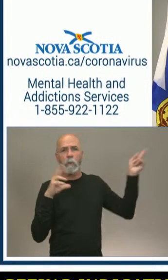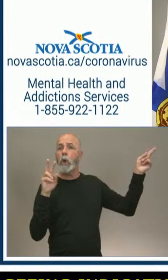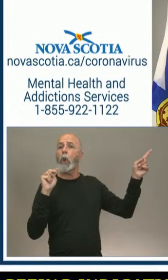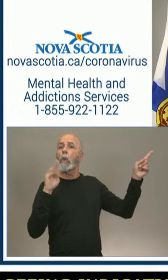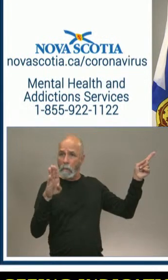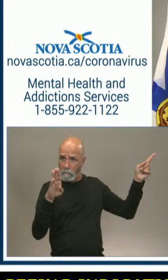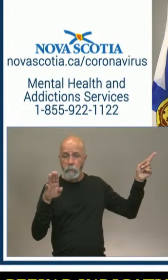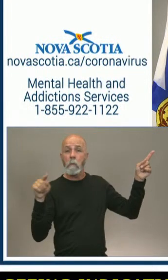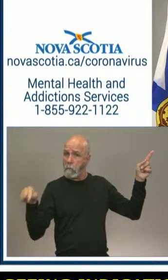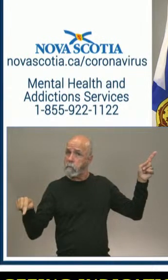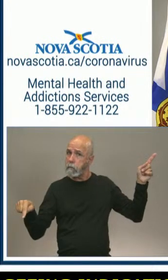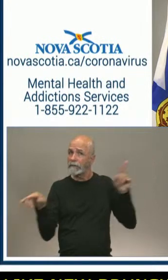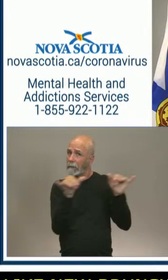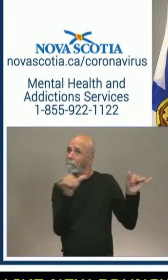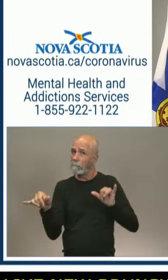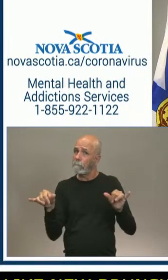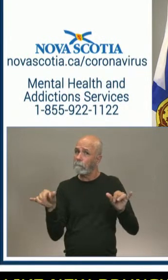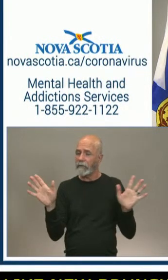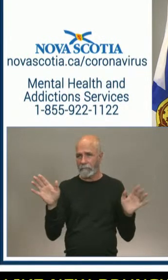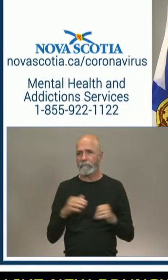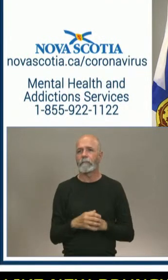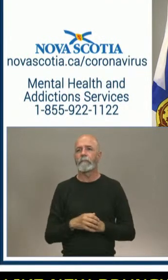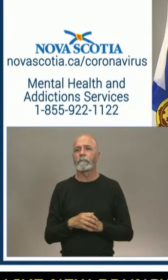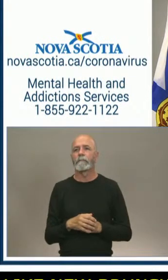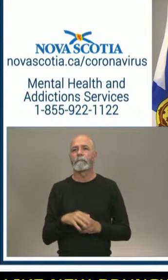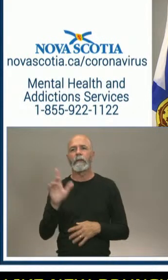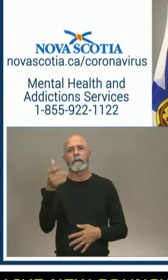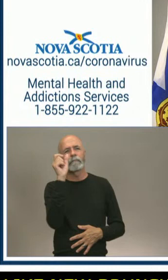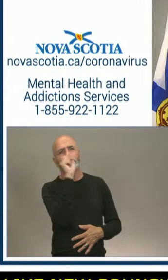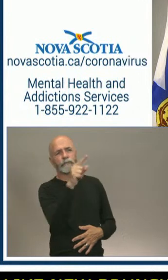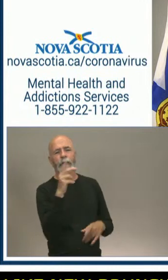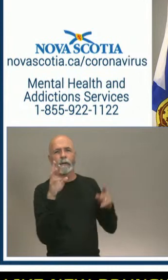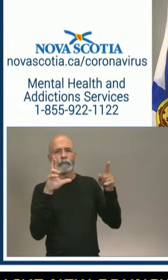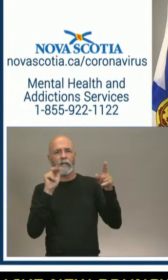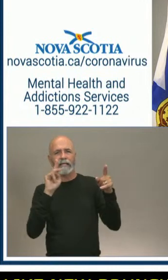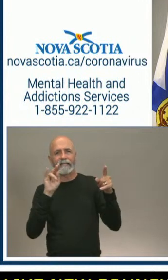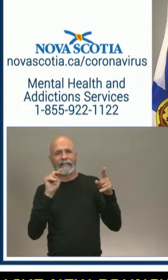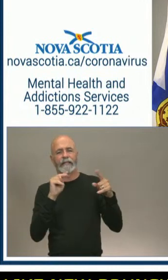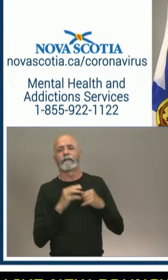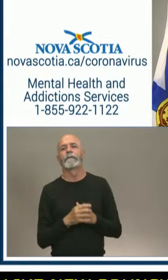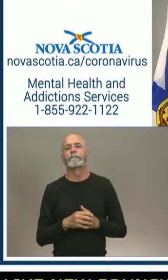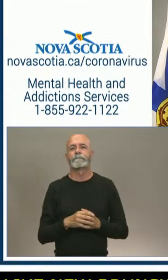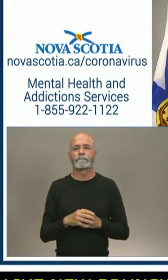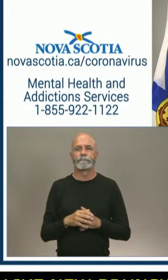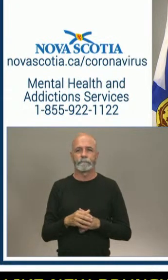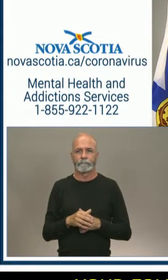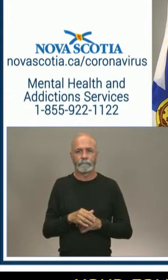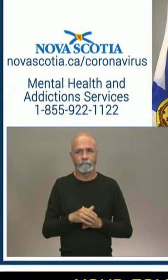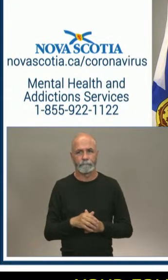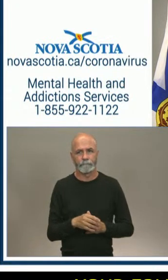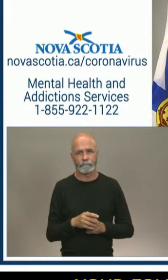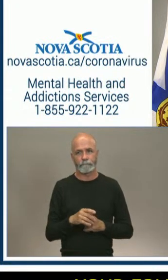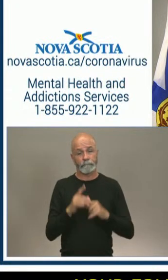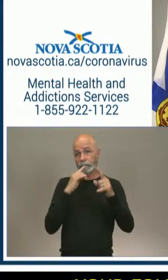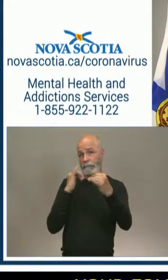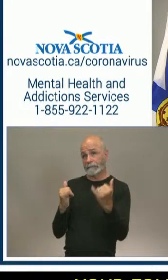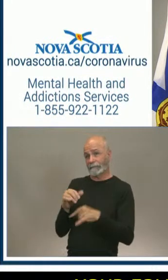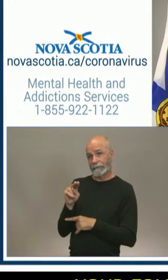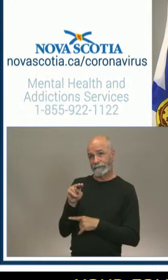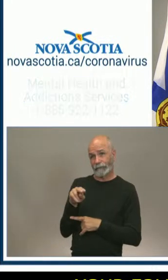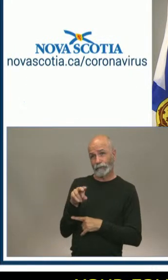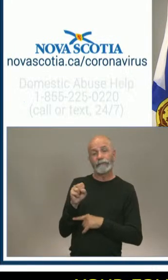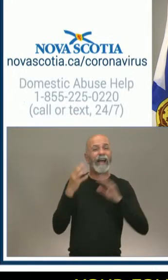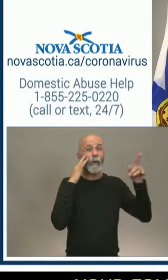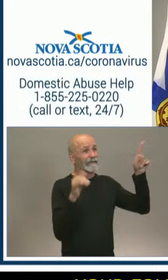Mr. Premier, this one is for you. What is Nova Scotia doing to compete with the 20% travel discounts that we're seeing in New Brunswick